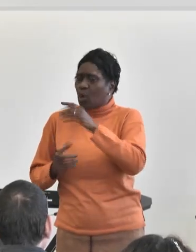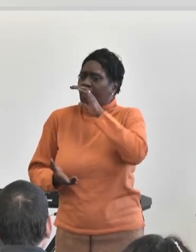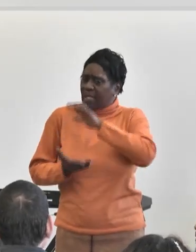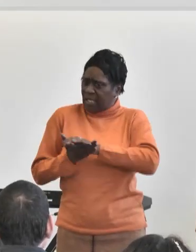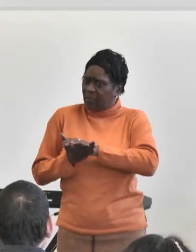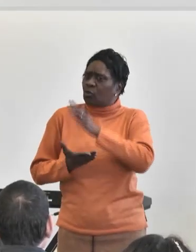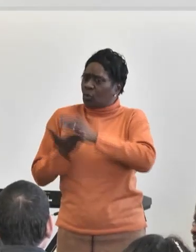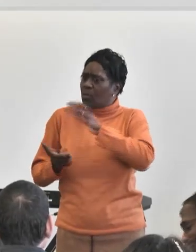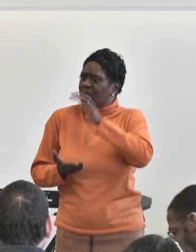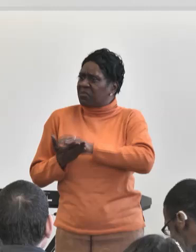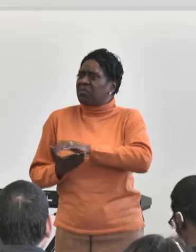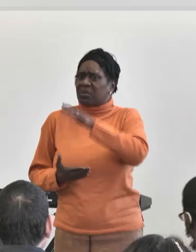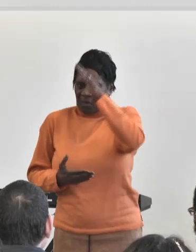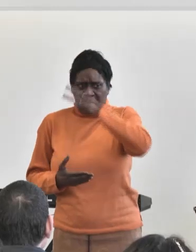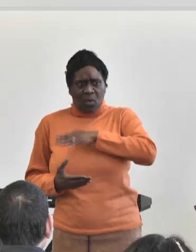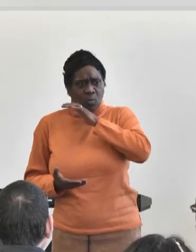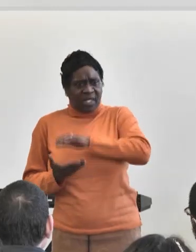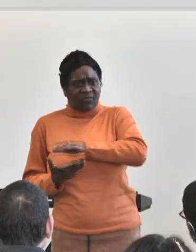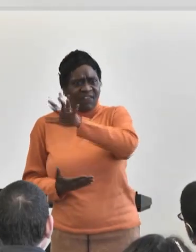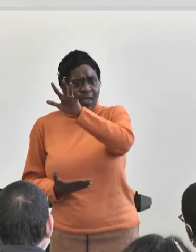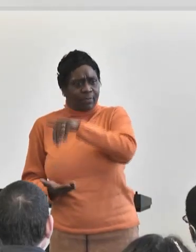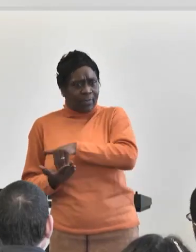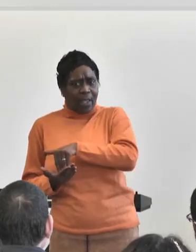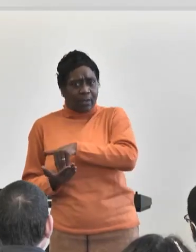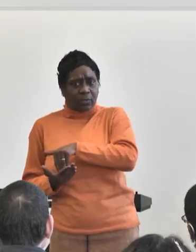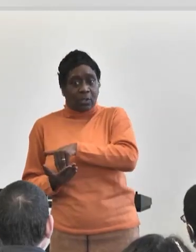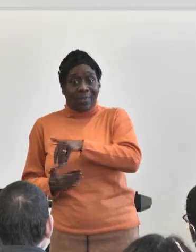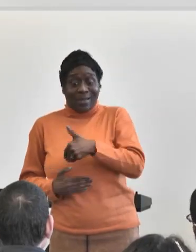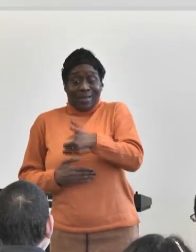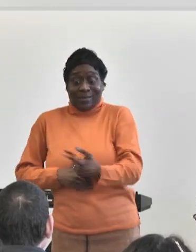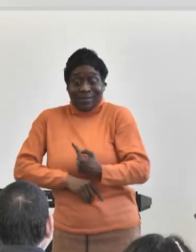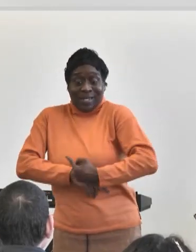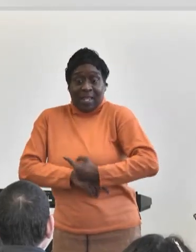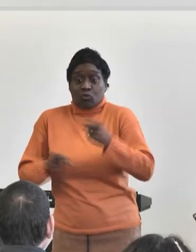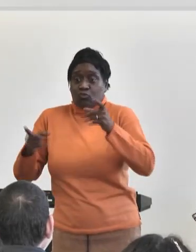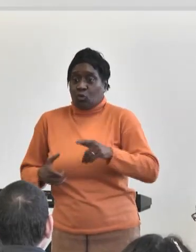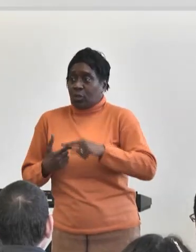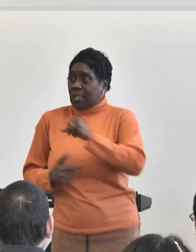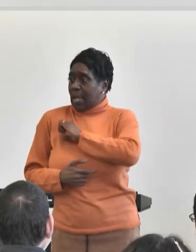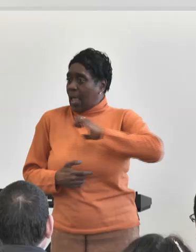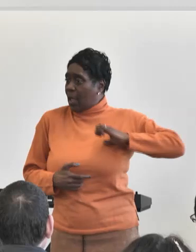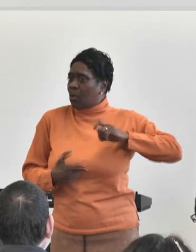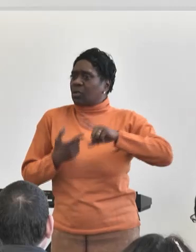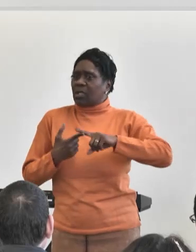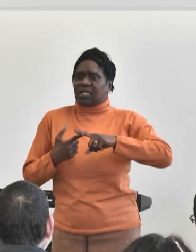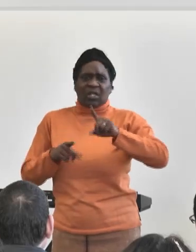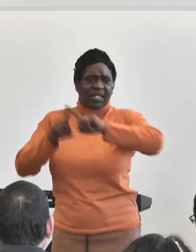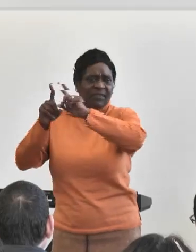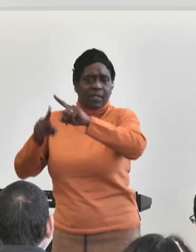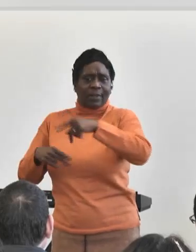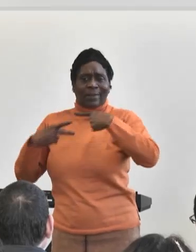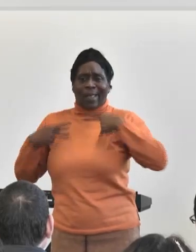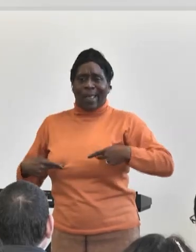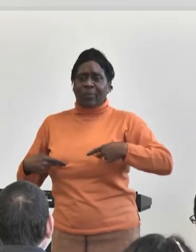and the number of the men was about 5,000. And it came to pass on the morrow that their rulers and elders and scribes and Annas the high priest